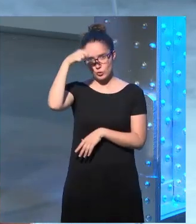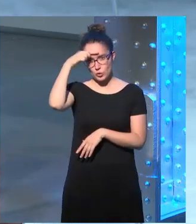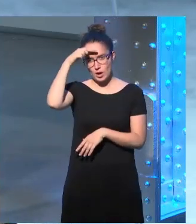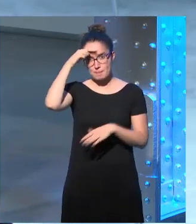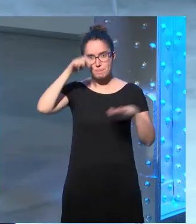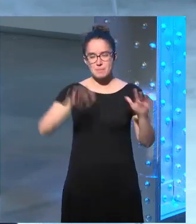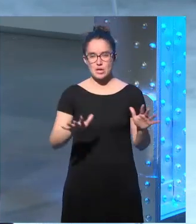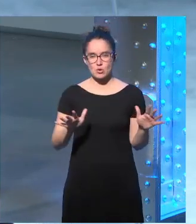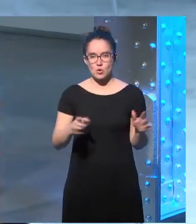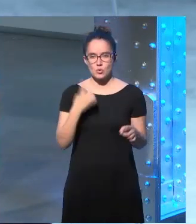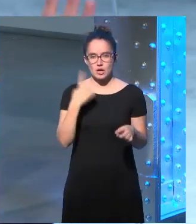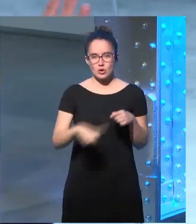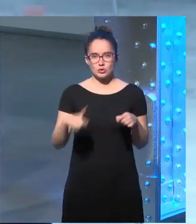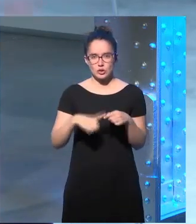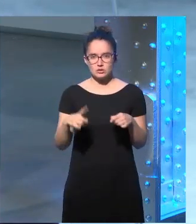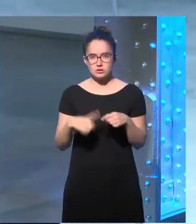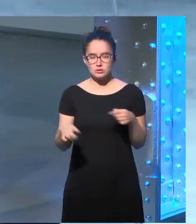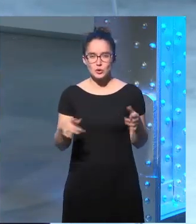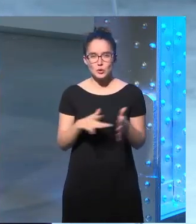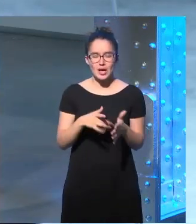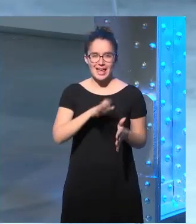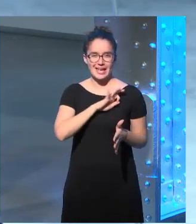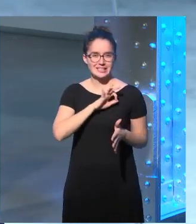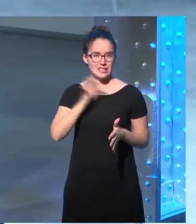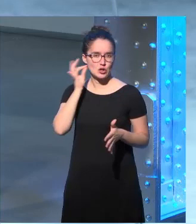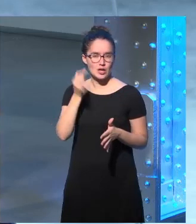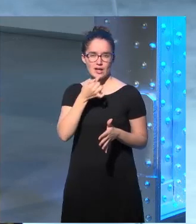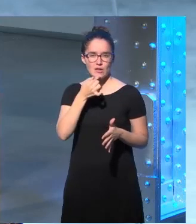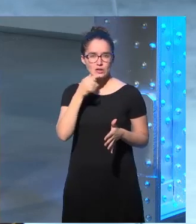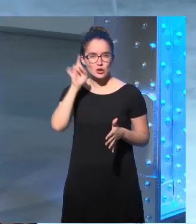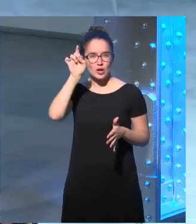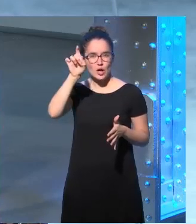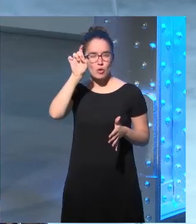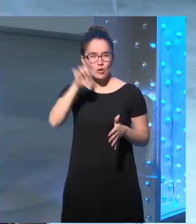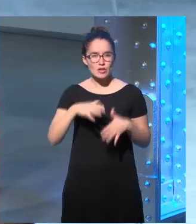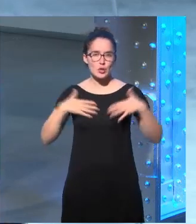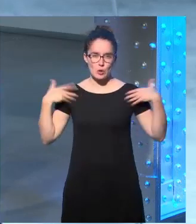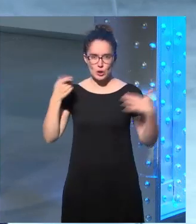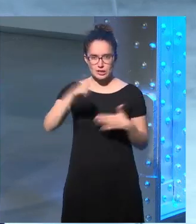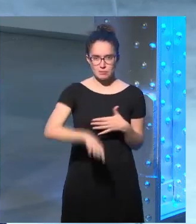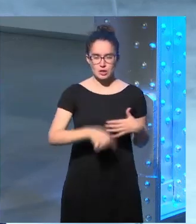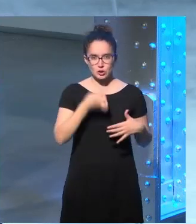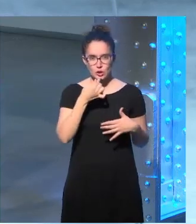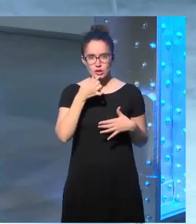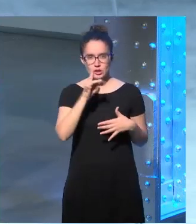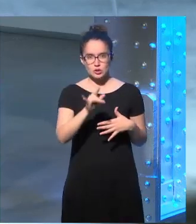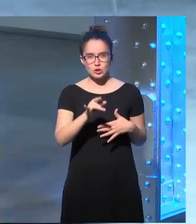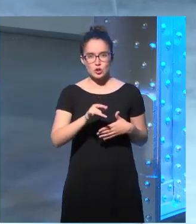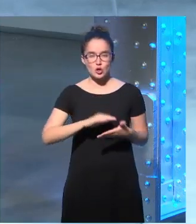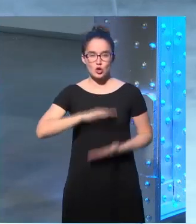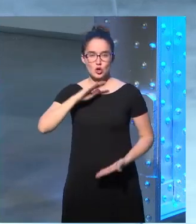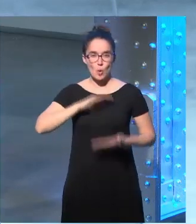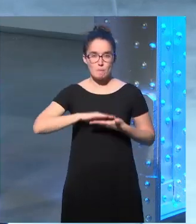sense as a society and as a culture, but the lady mentioned emotional education, and